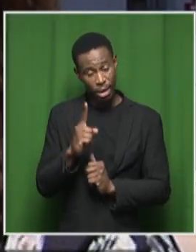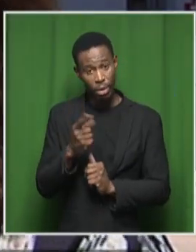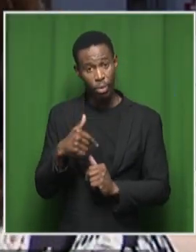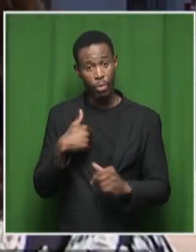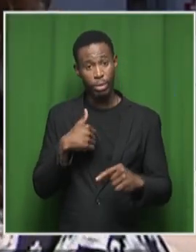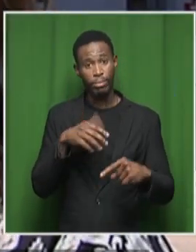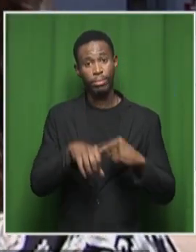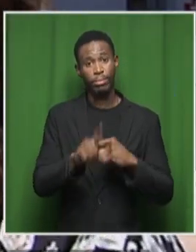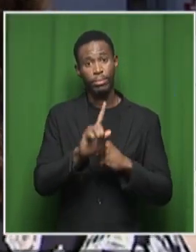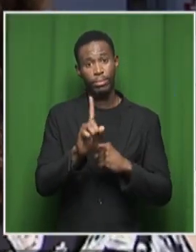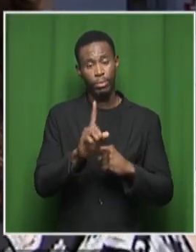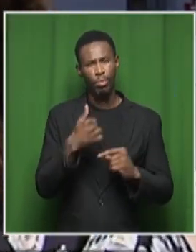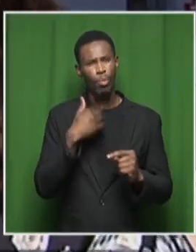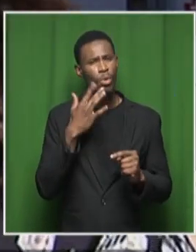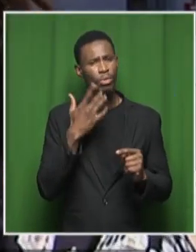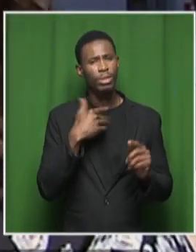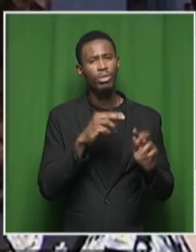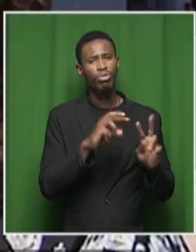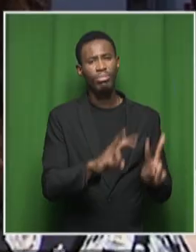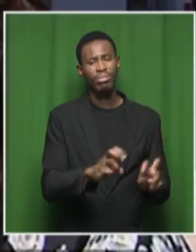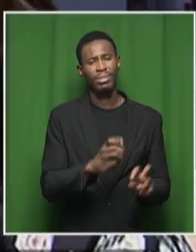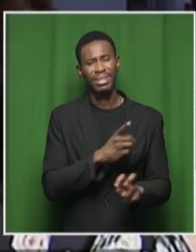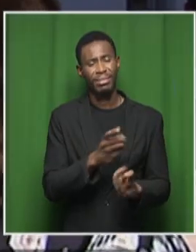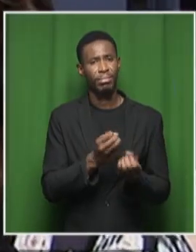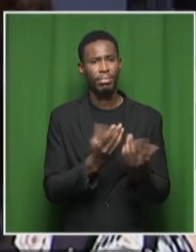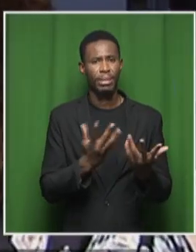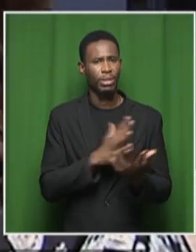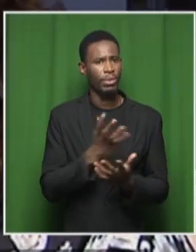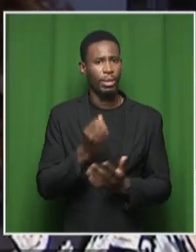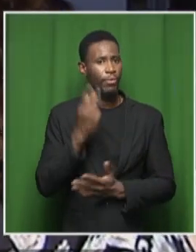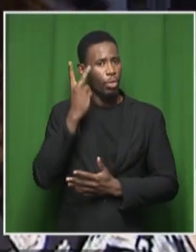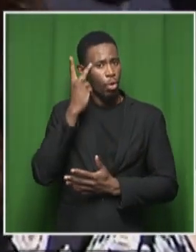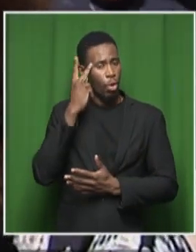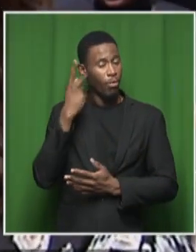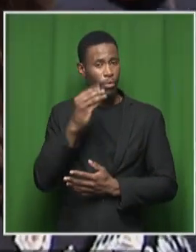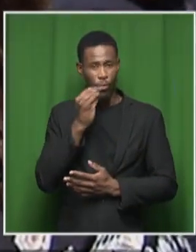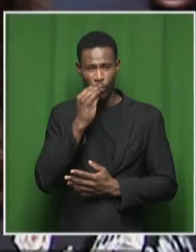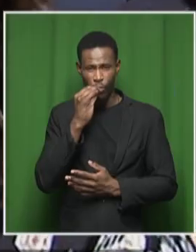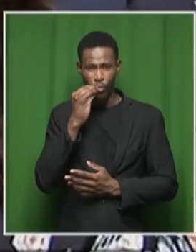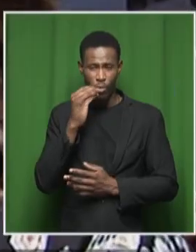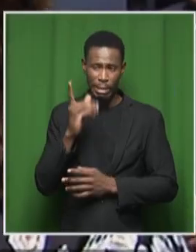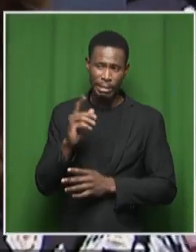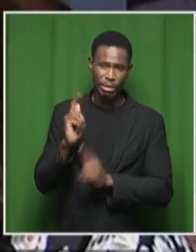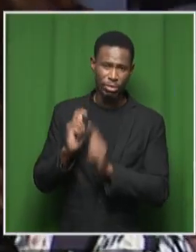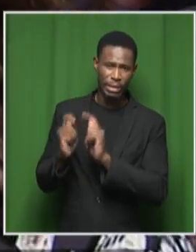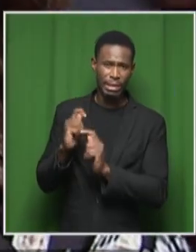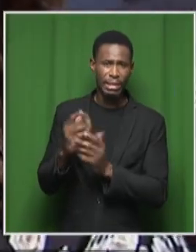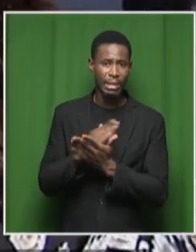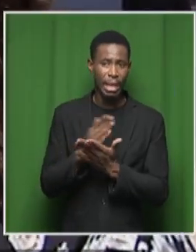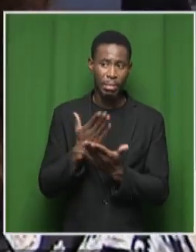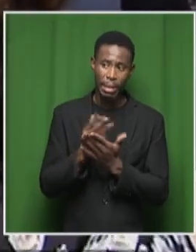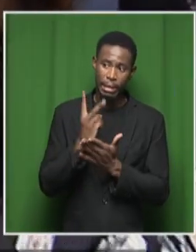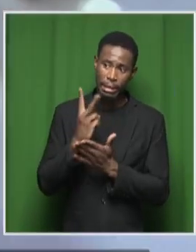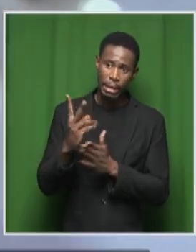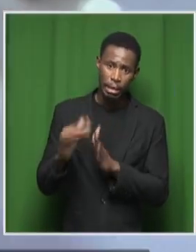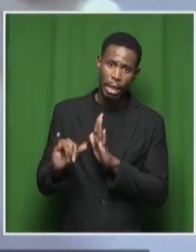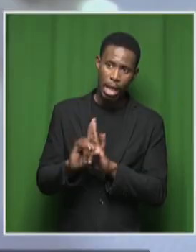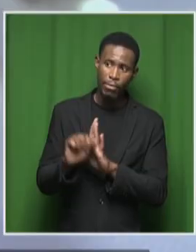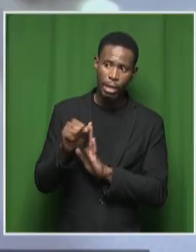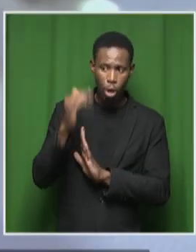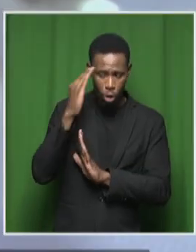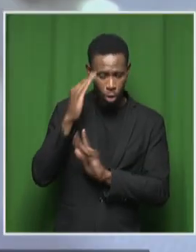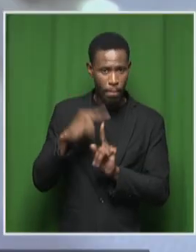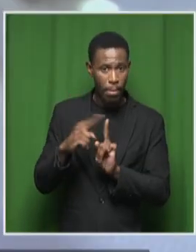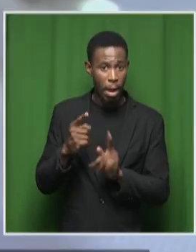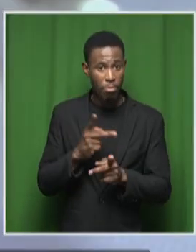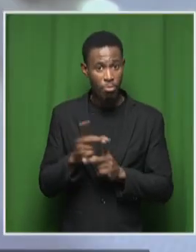what we found in the study was that there was a lack of knowledge on indigenous foods. People couldn't identify indigenous foods, so don't know how to prepare indigenous foods, but would like to